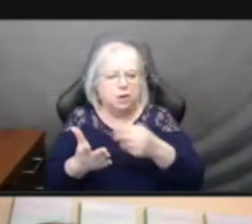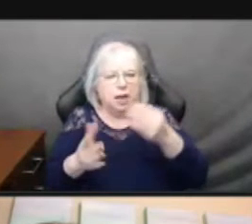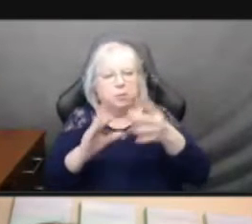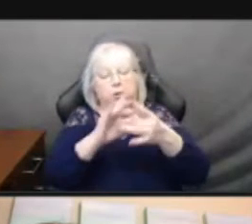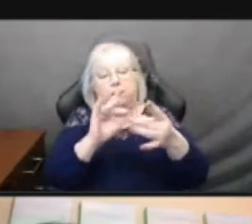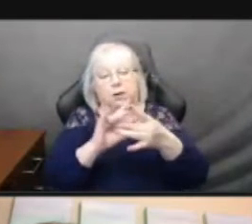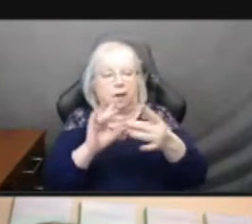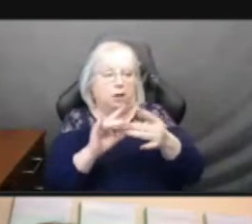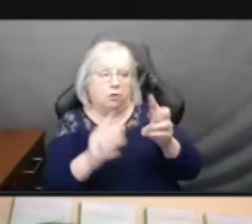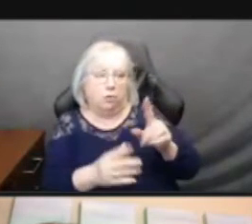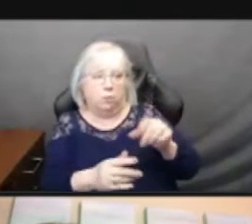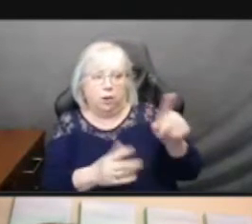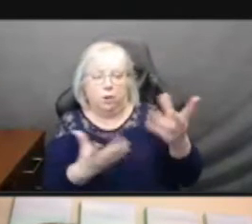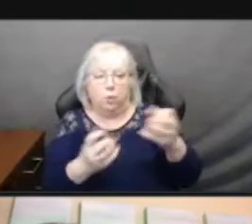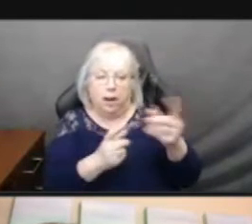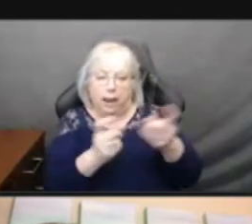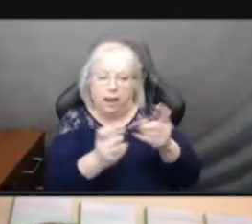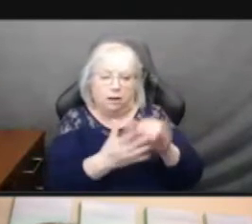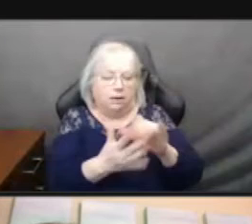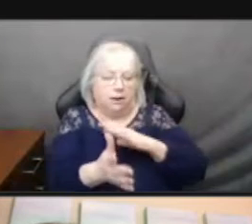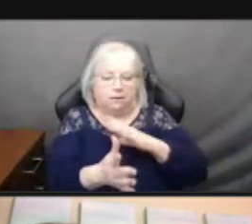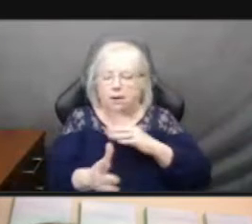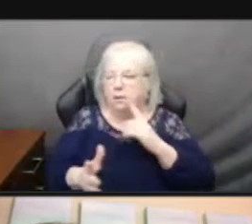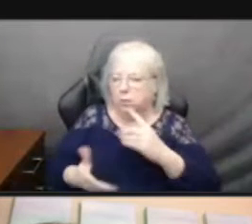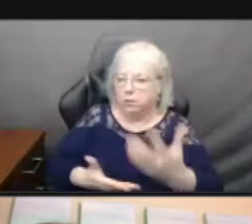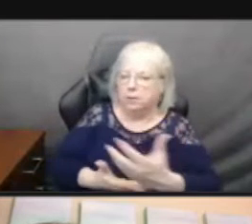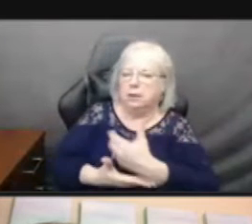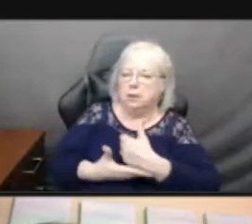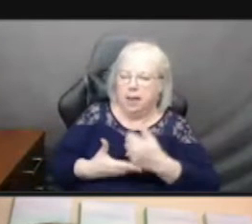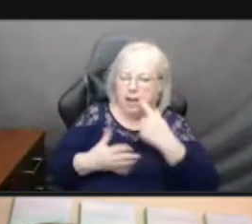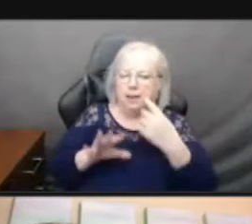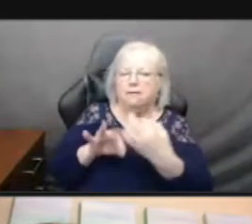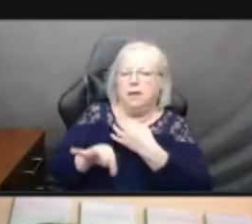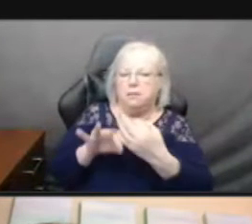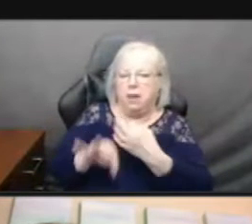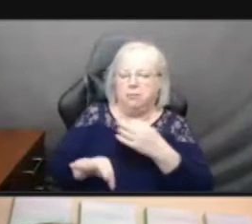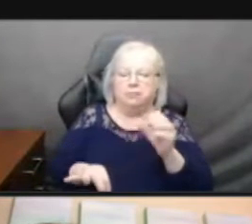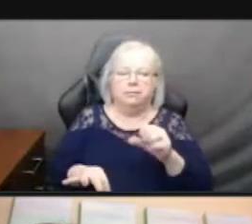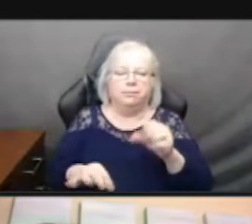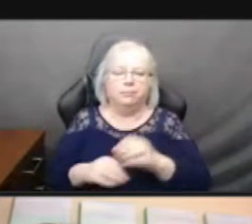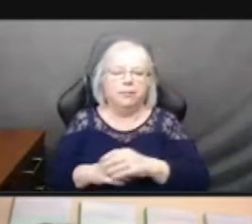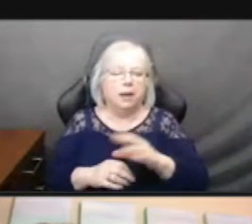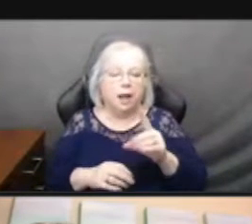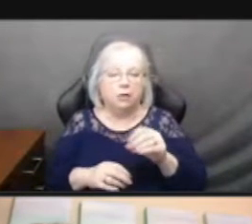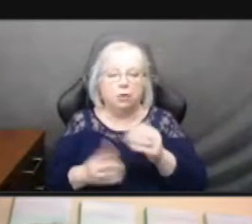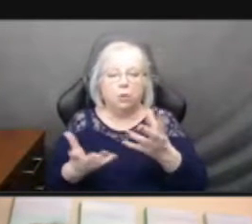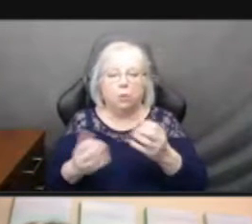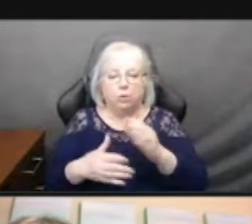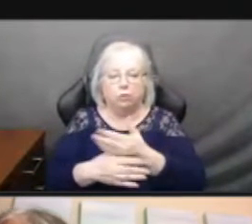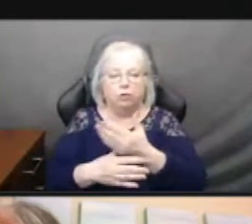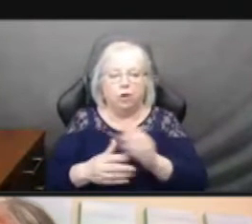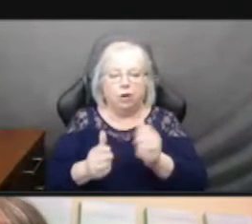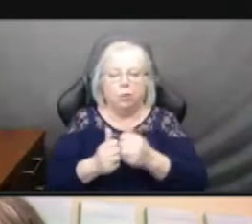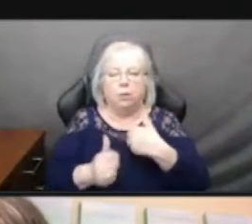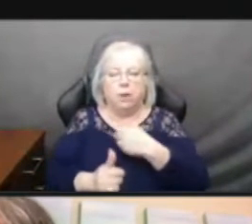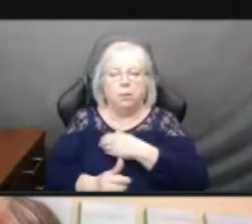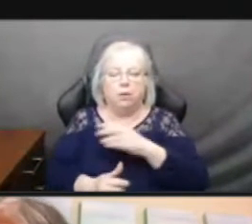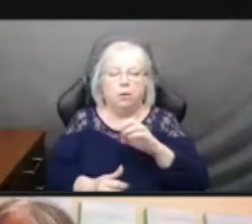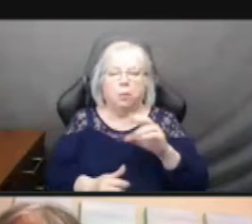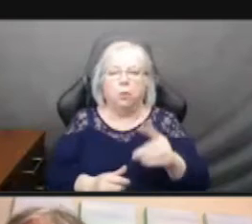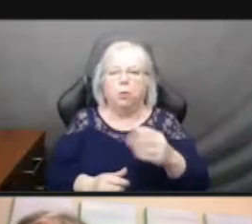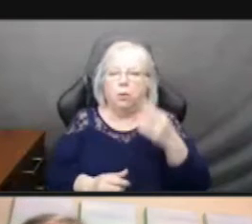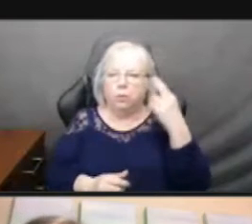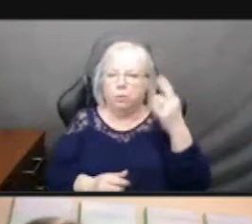handle it, that's my concern. And we'll take that feedback. Thank you. Yes, ma'am. I do want to share with members of the board the reason